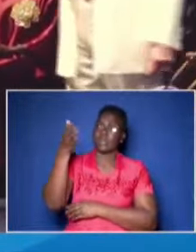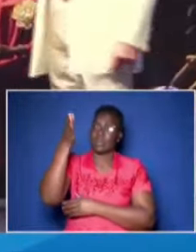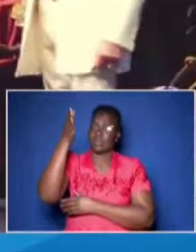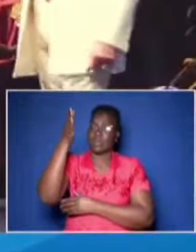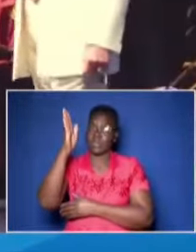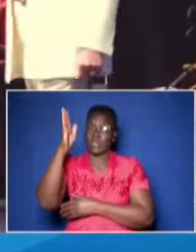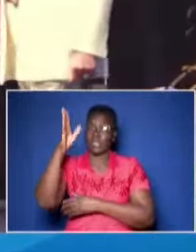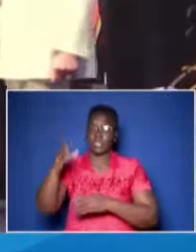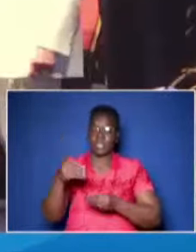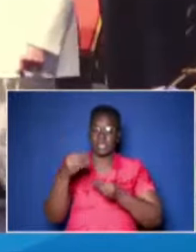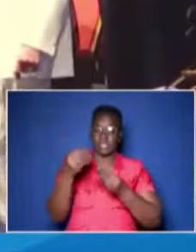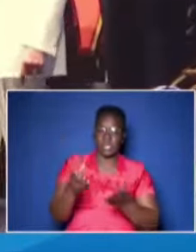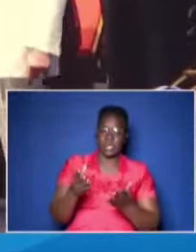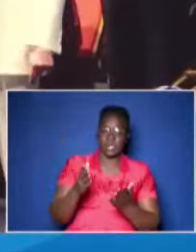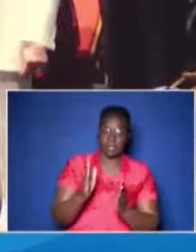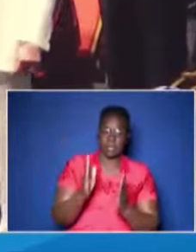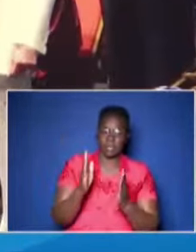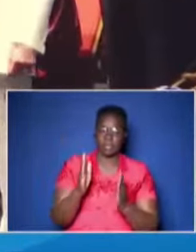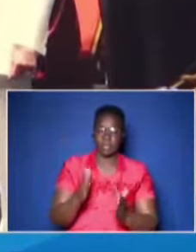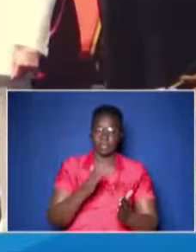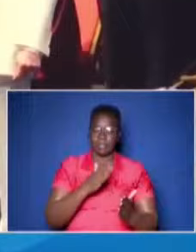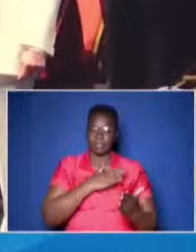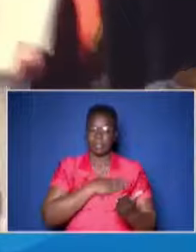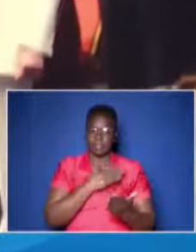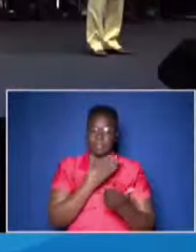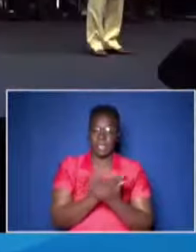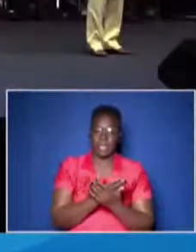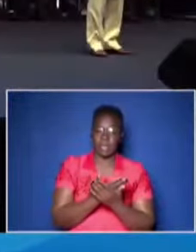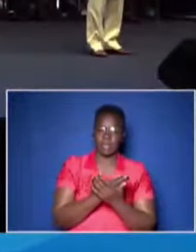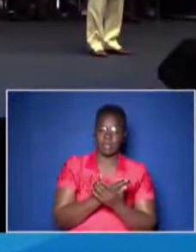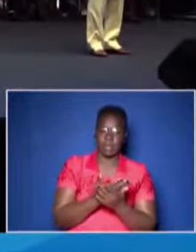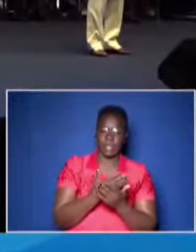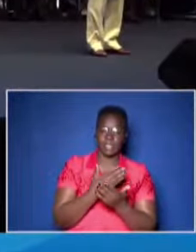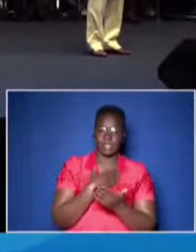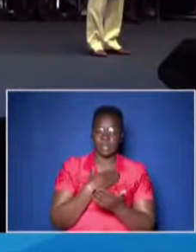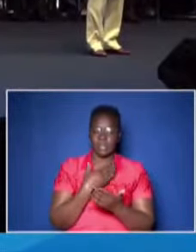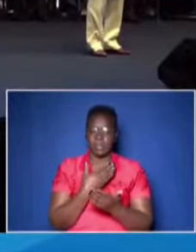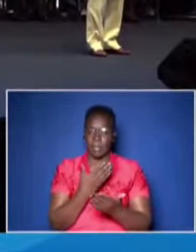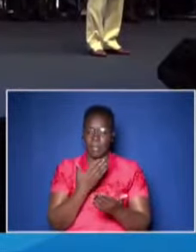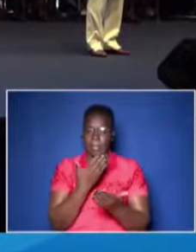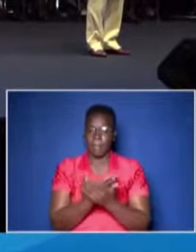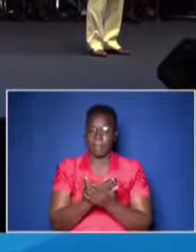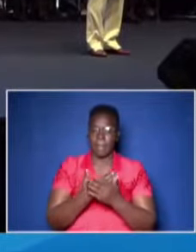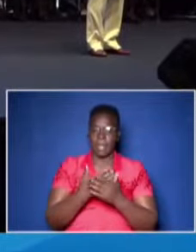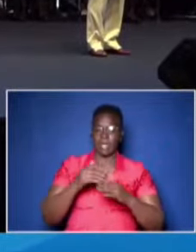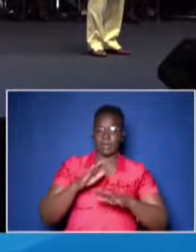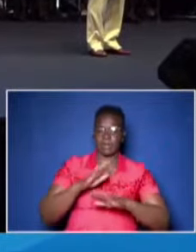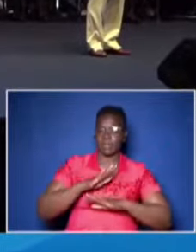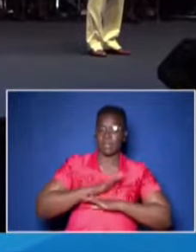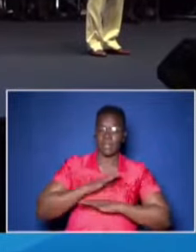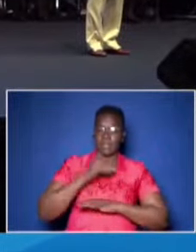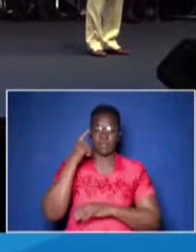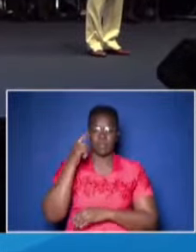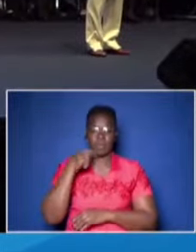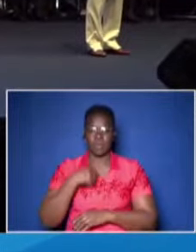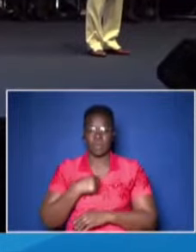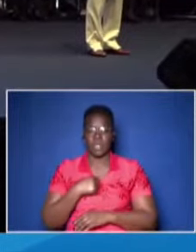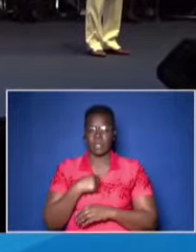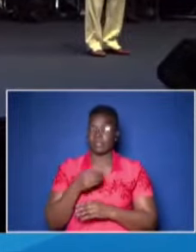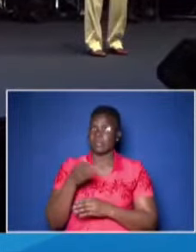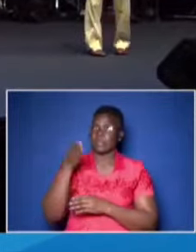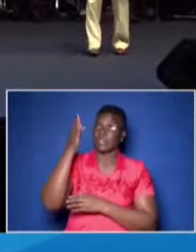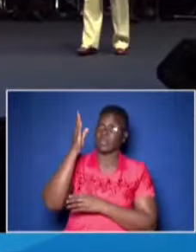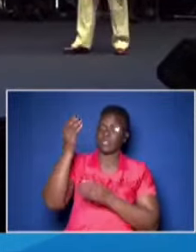grace is sufficient for my God my God shall supply all my need